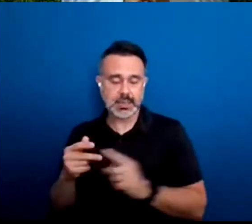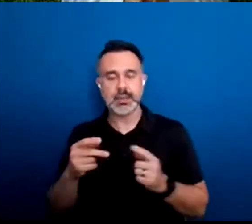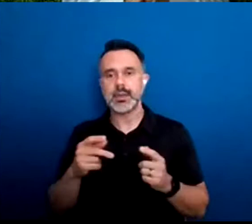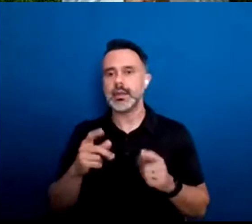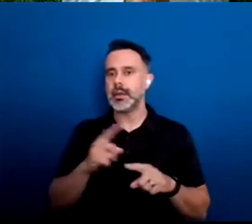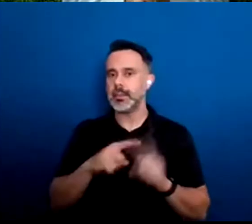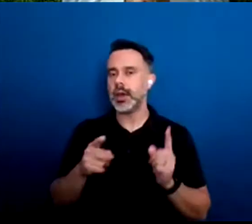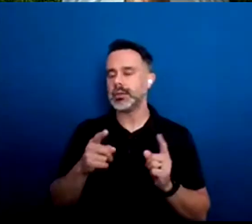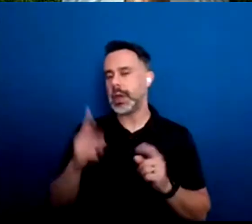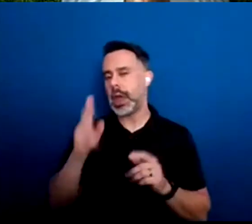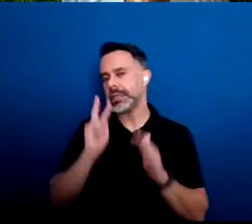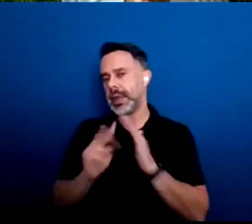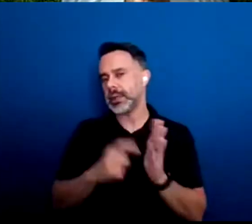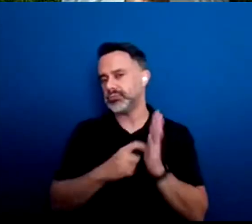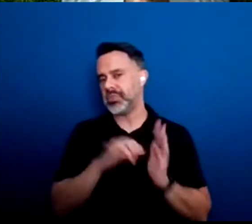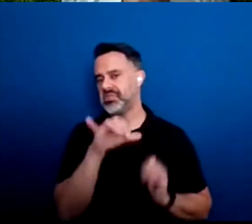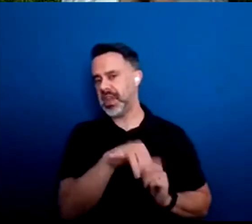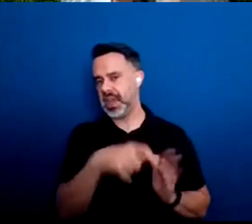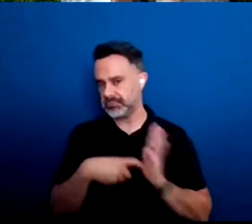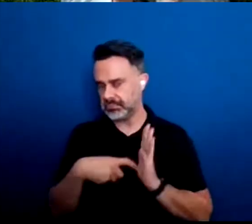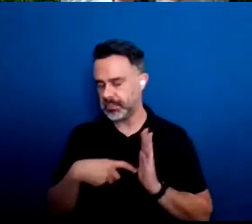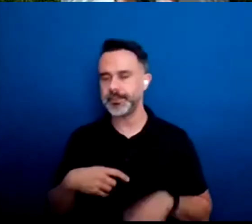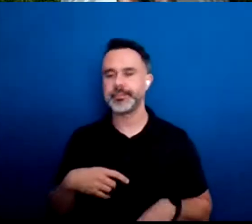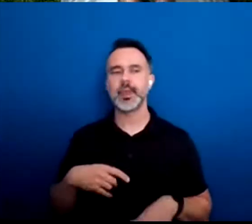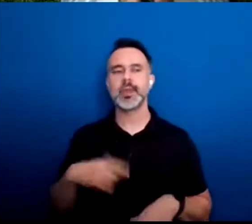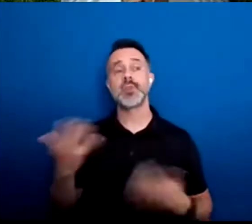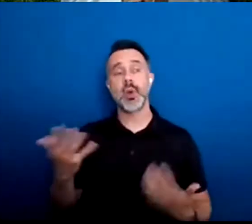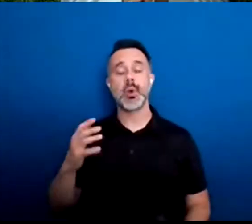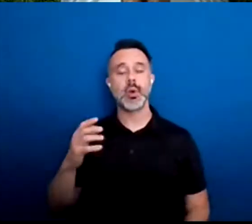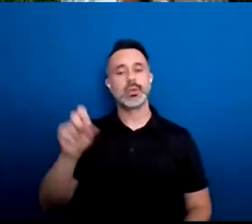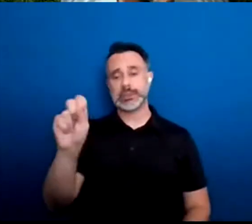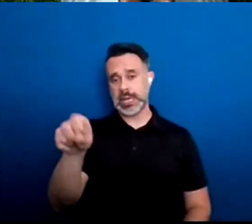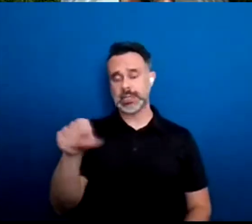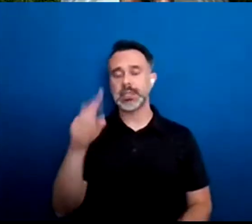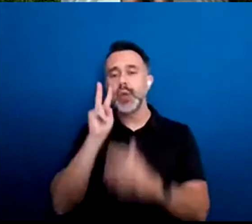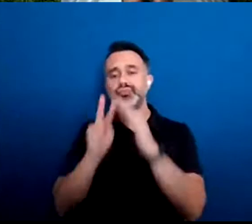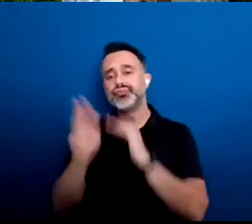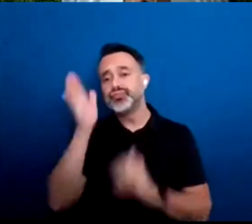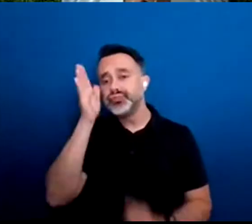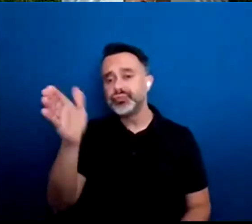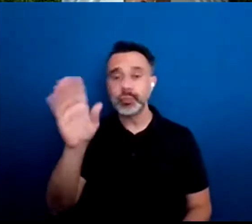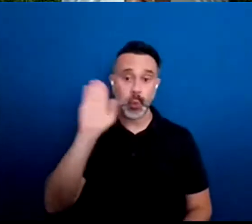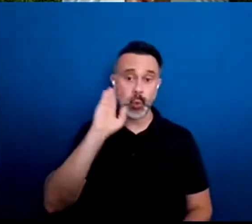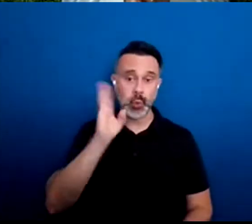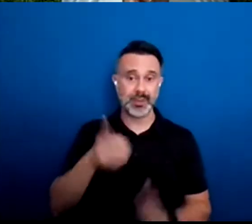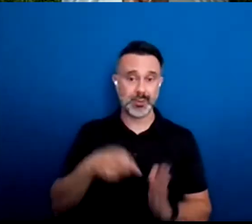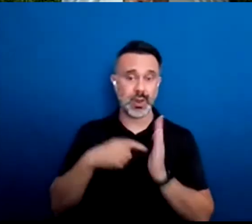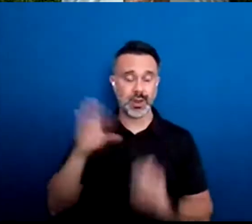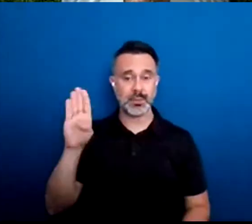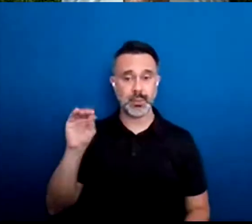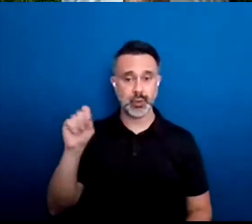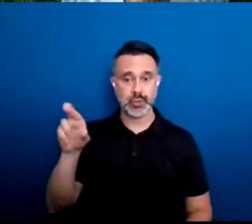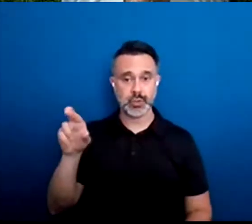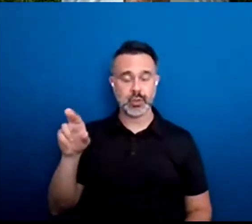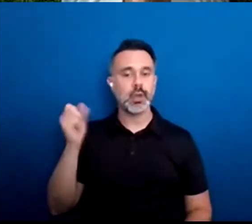yes, I expect there will be boosters. I don't know that any vaccines currently are required.